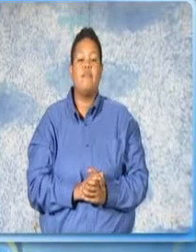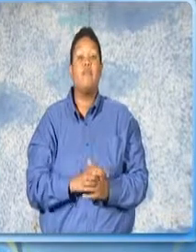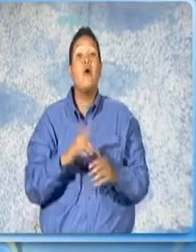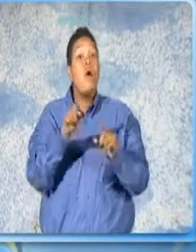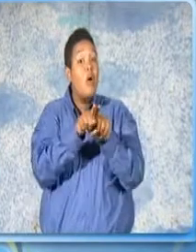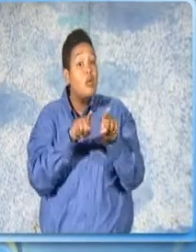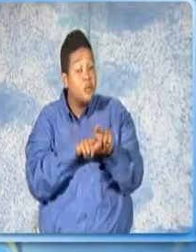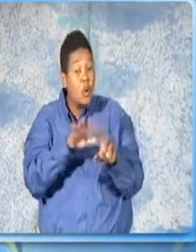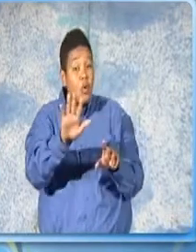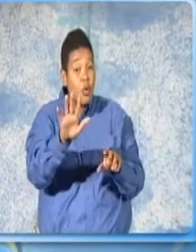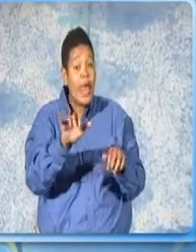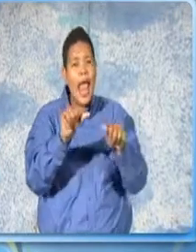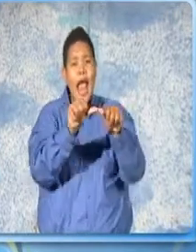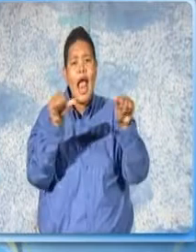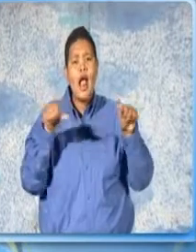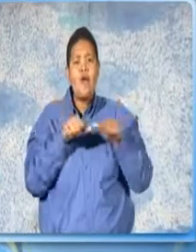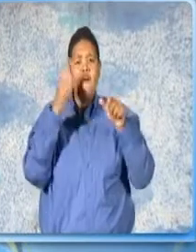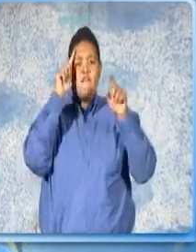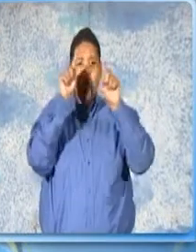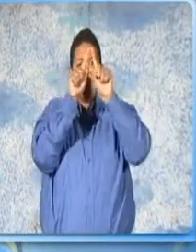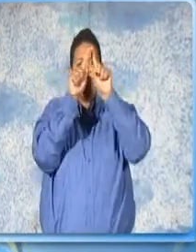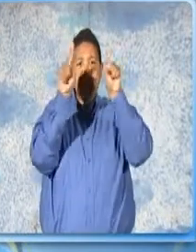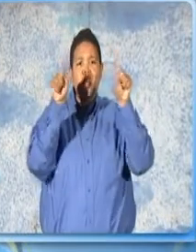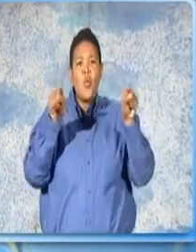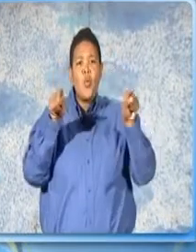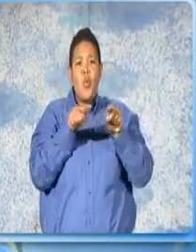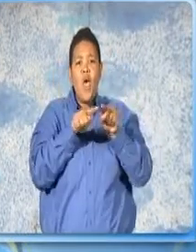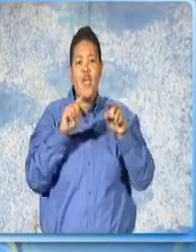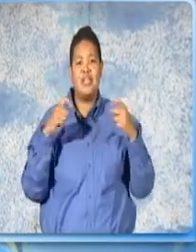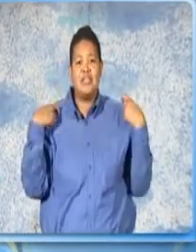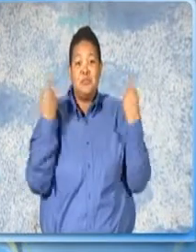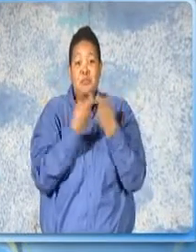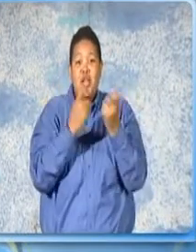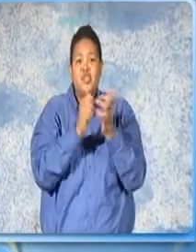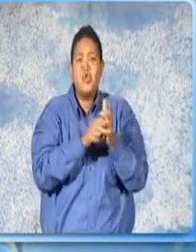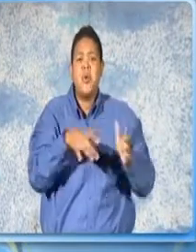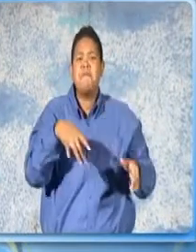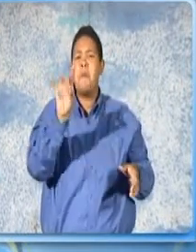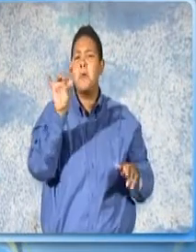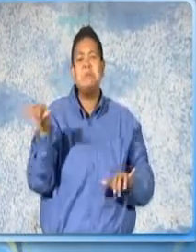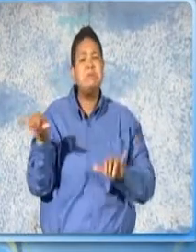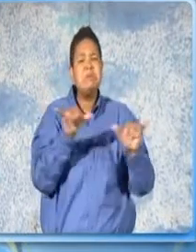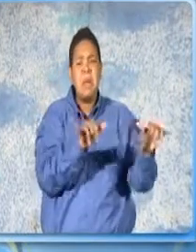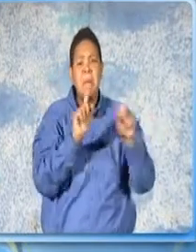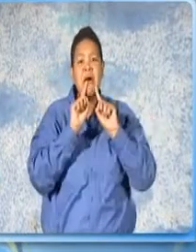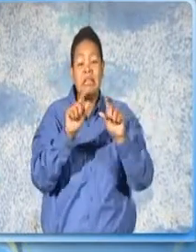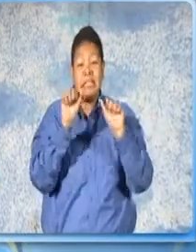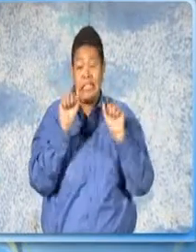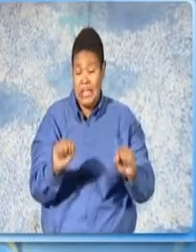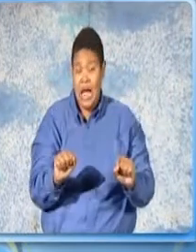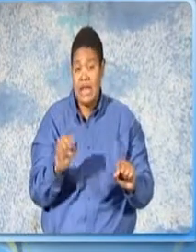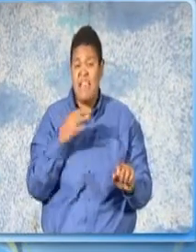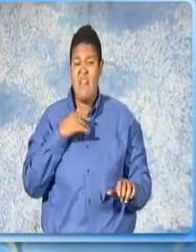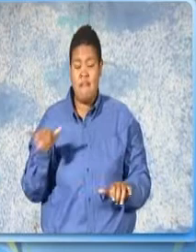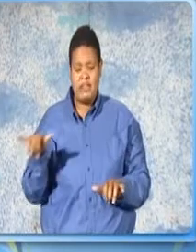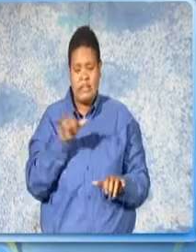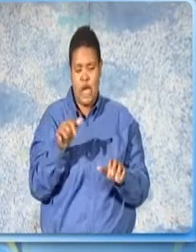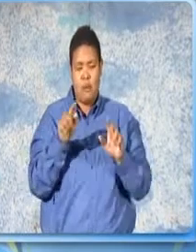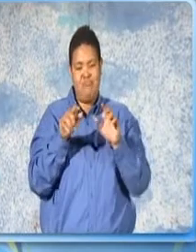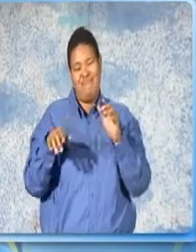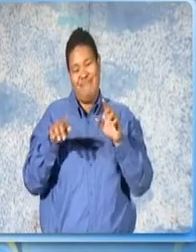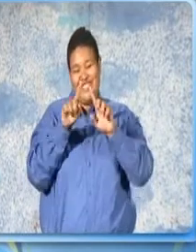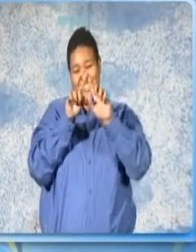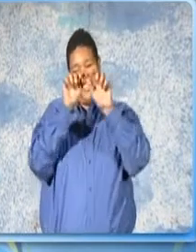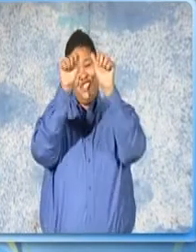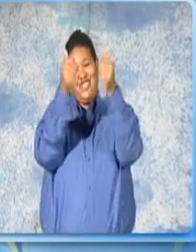Also, the area of the square in Spanish Town can be found in a similar manner since it has a similar shape as the football